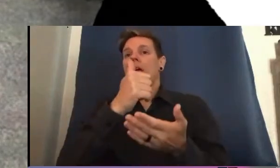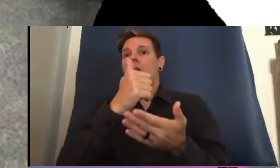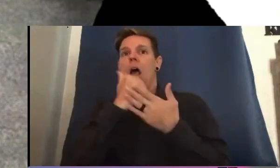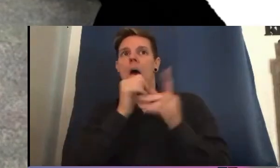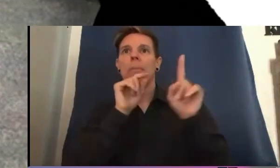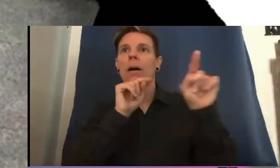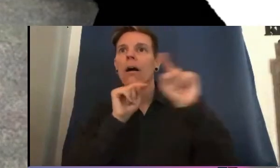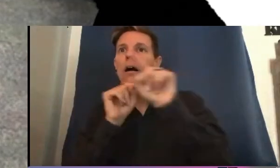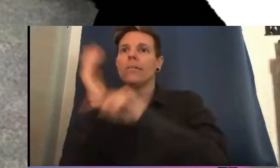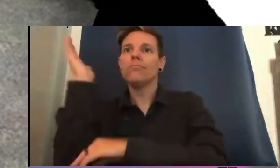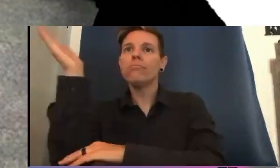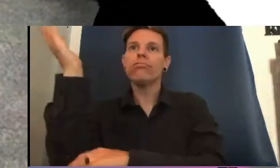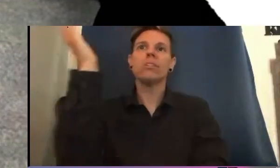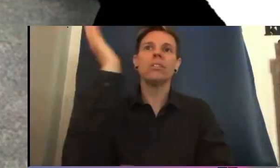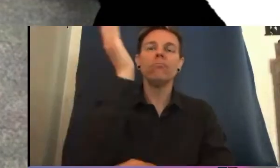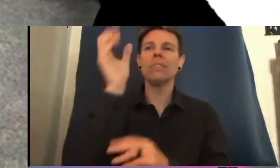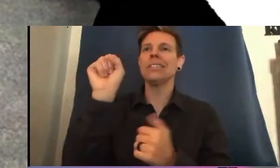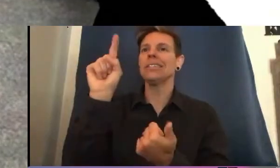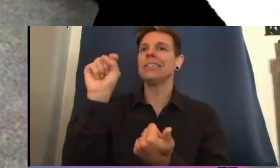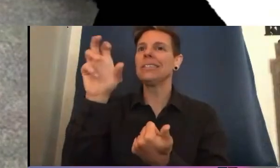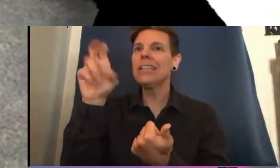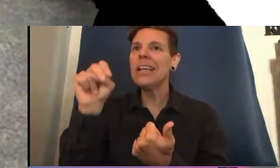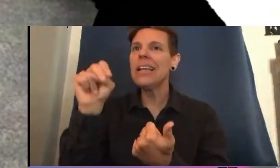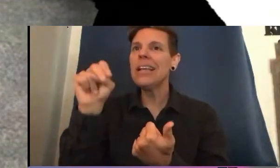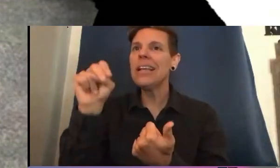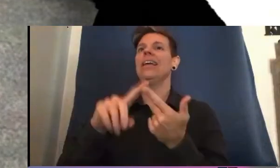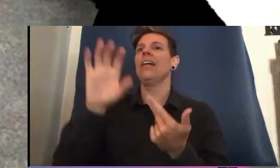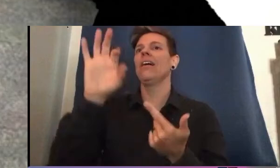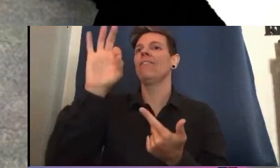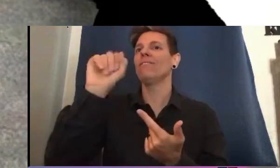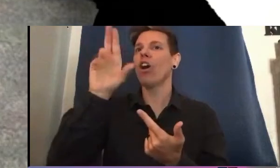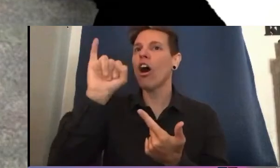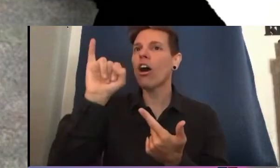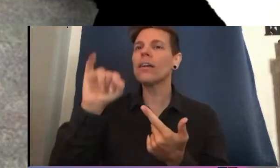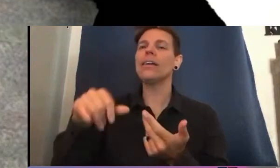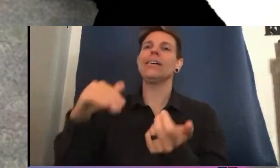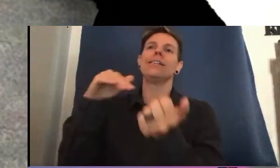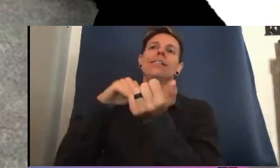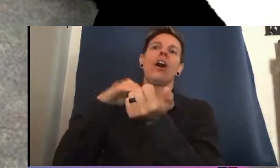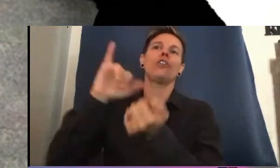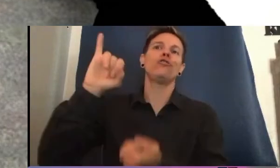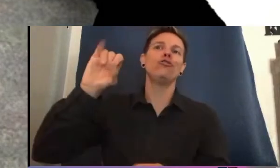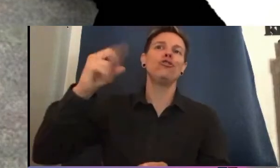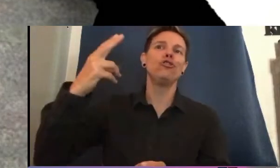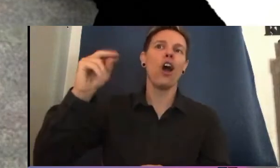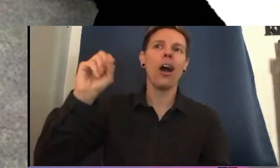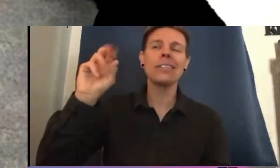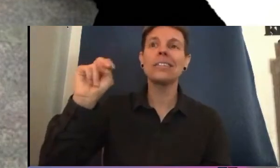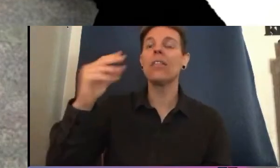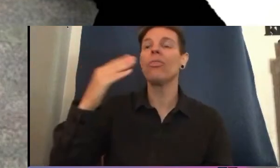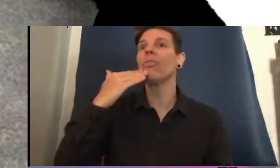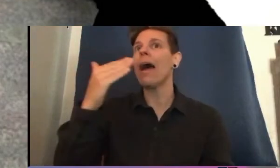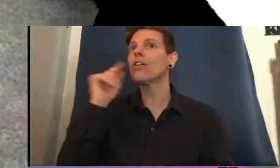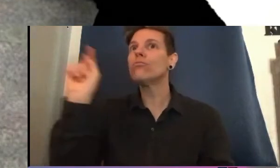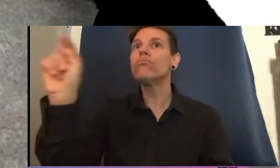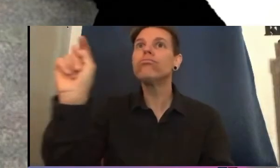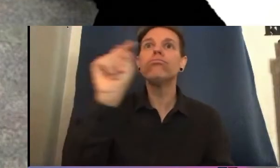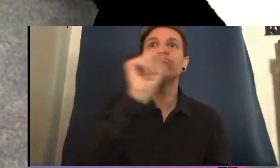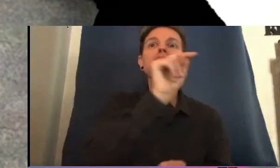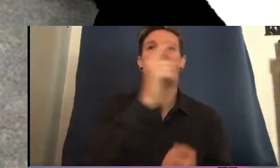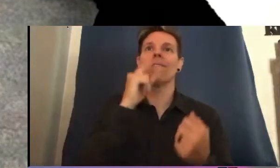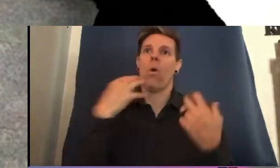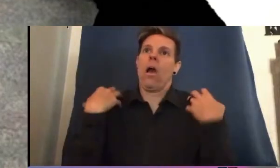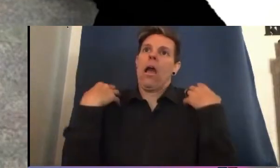Stephen and Fadi, and of course, Dr. Johnson. So thank you all. Okay, well, we get to the part of our